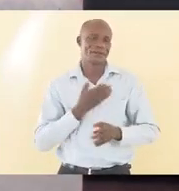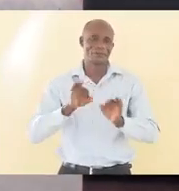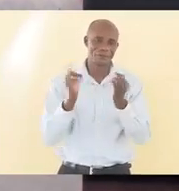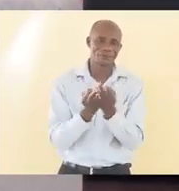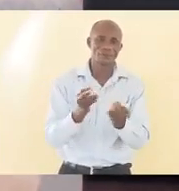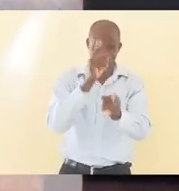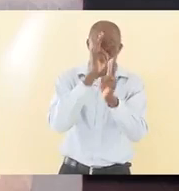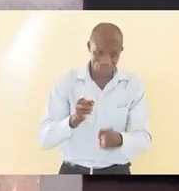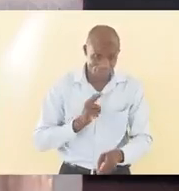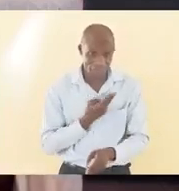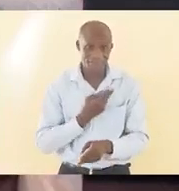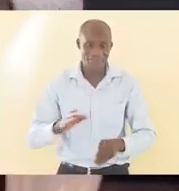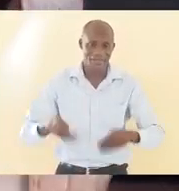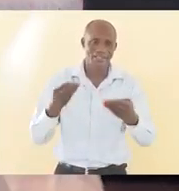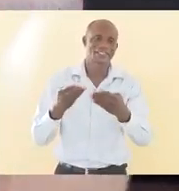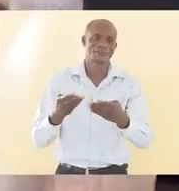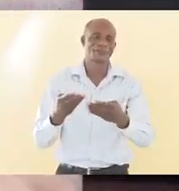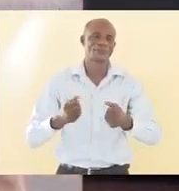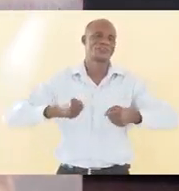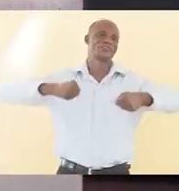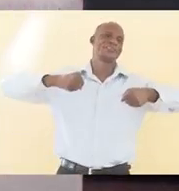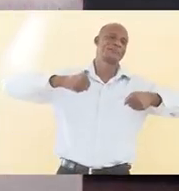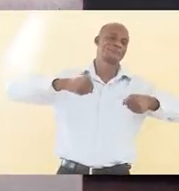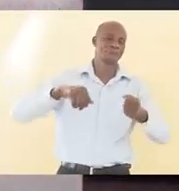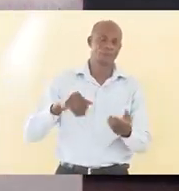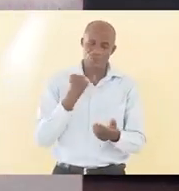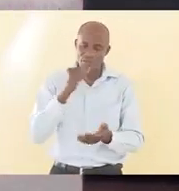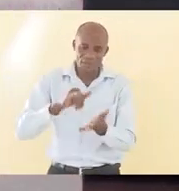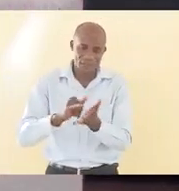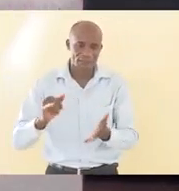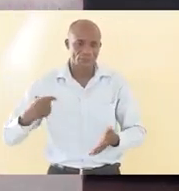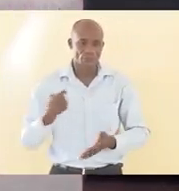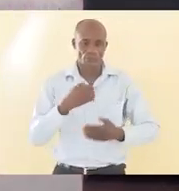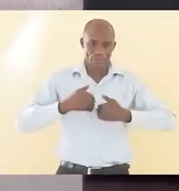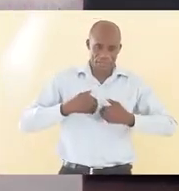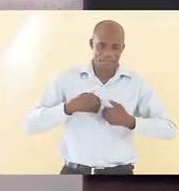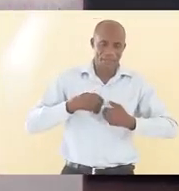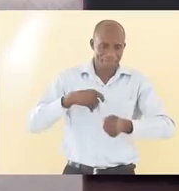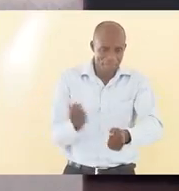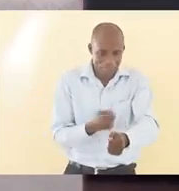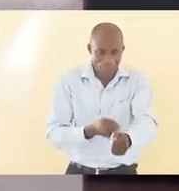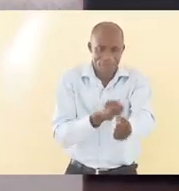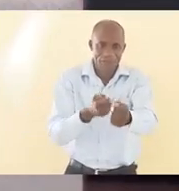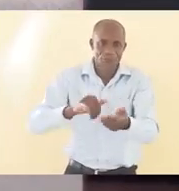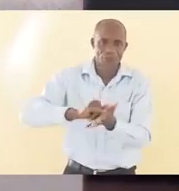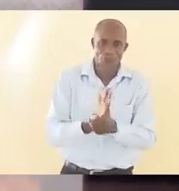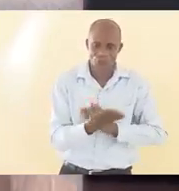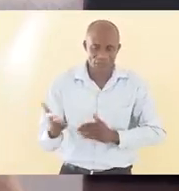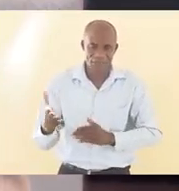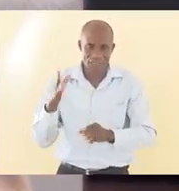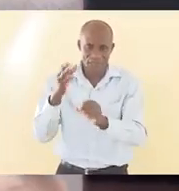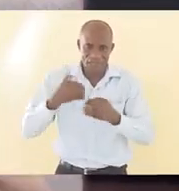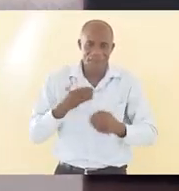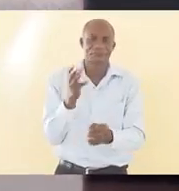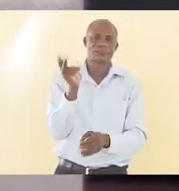honor us and give us the chieftaincy title of our grandfather and so on and so forth, it is that we are pursuing these things and we are having a